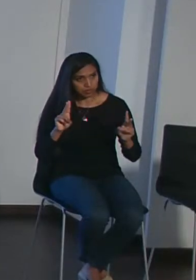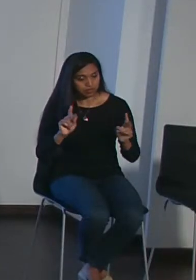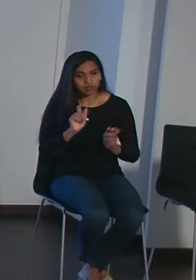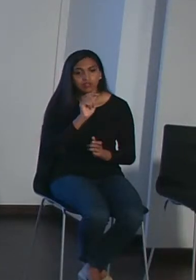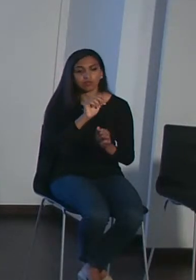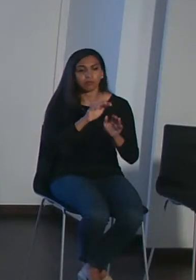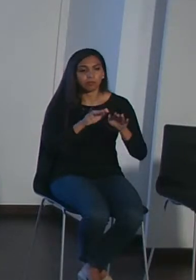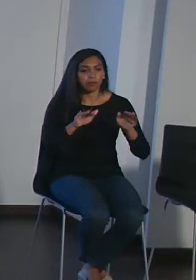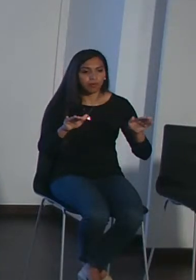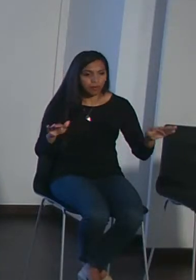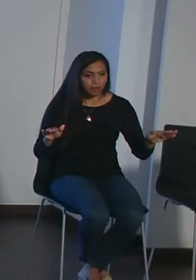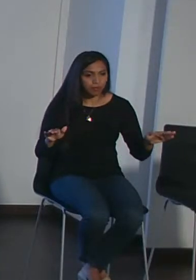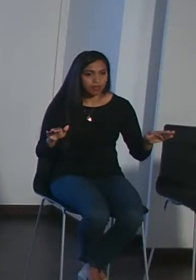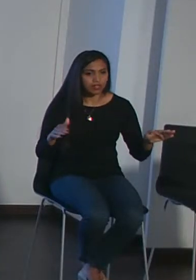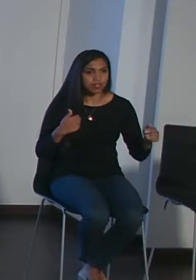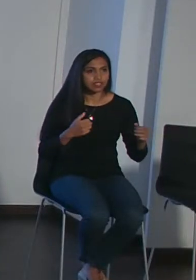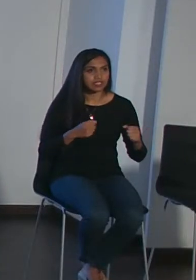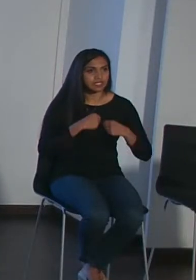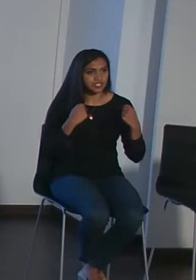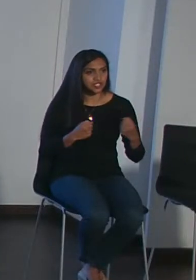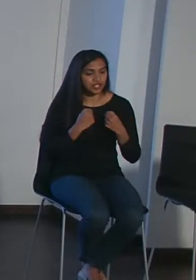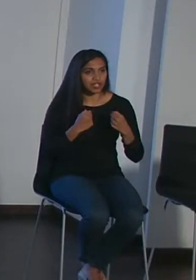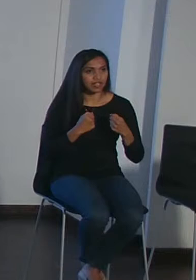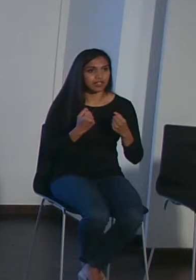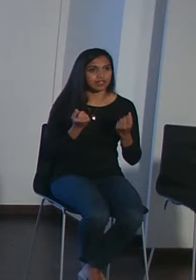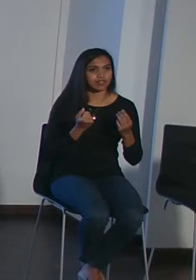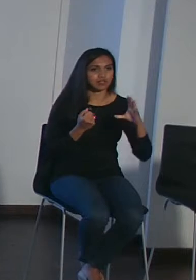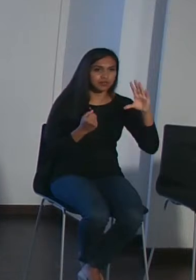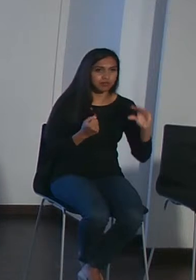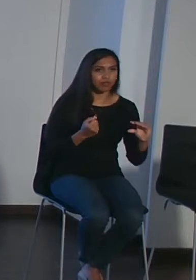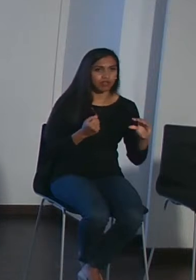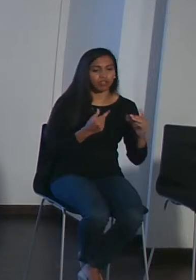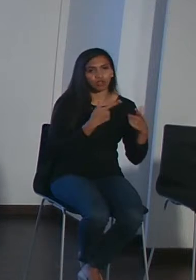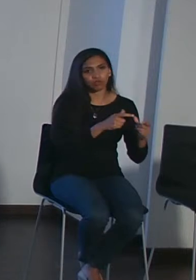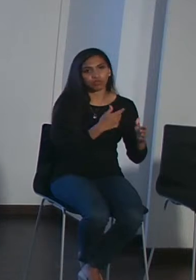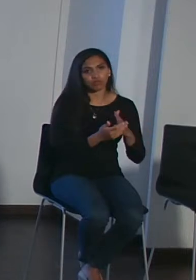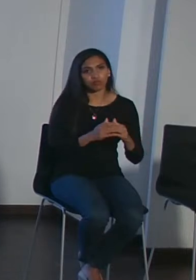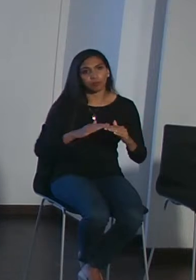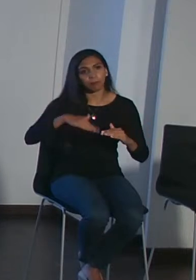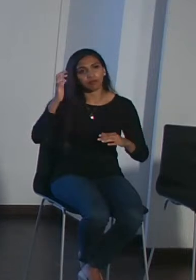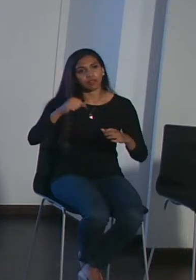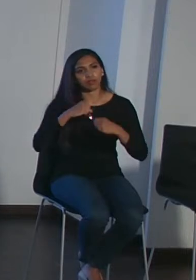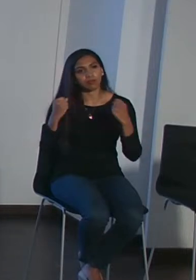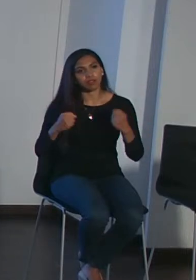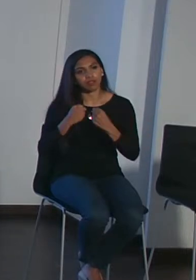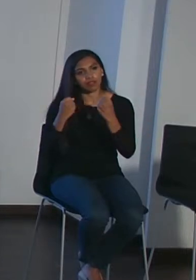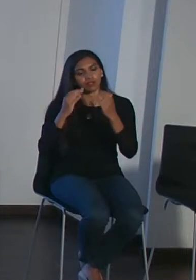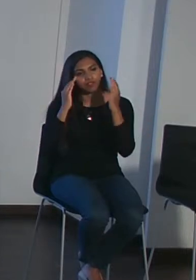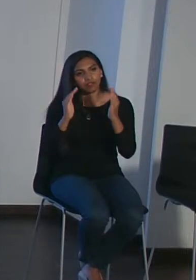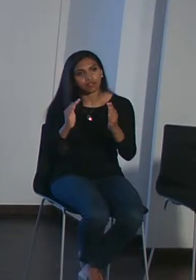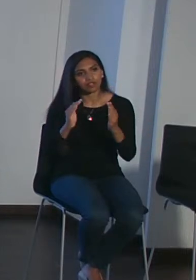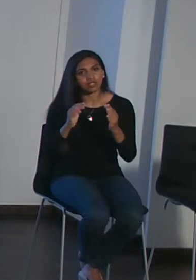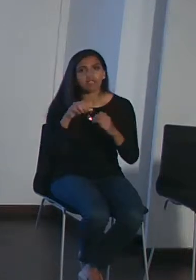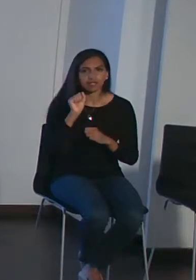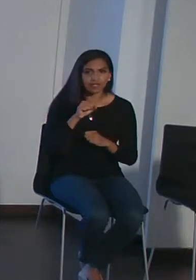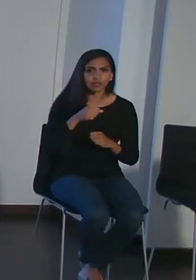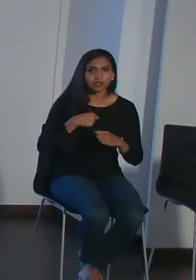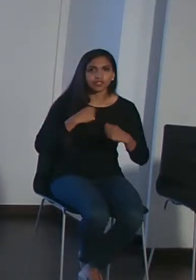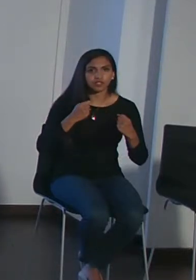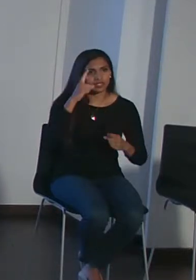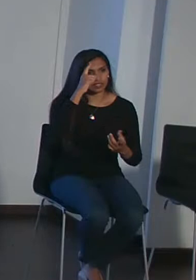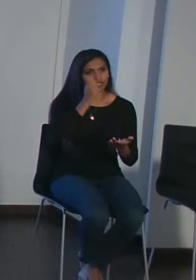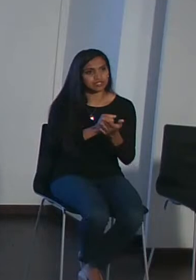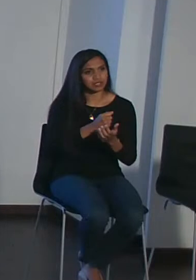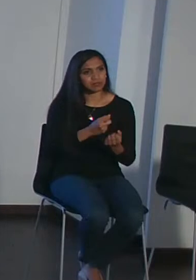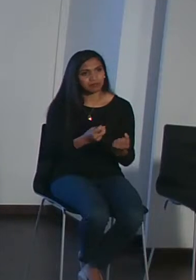of lose the smaller battle for the bigger, win. Those kinds of things, we definitely have to make a lot of choices,